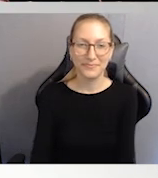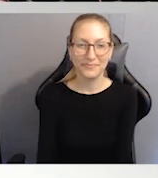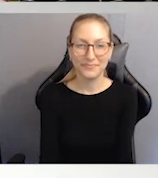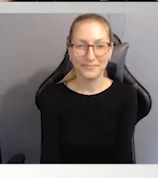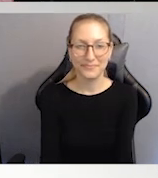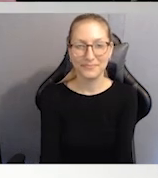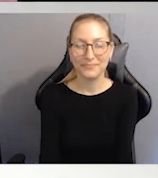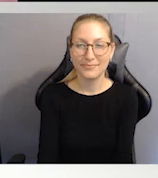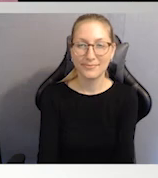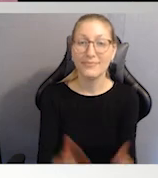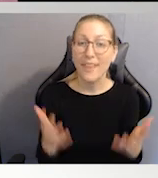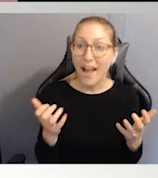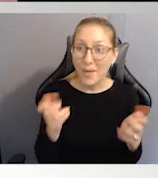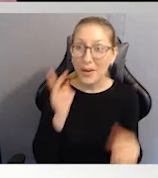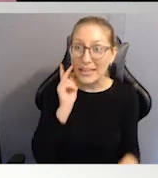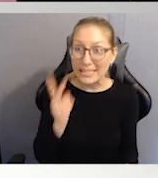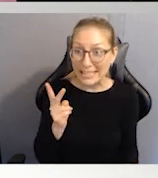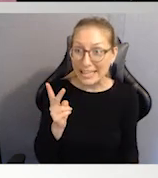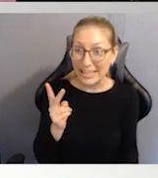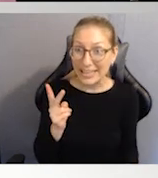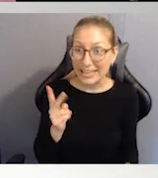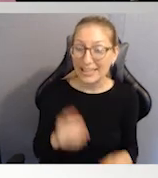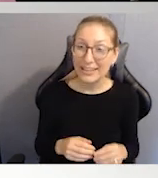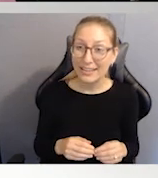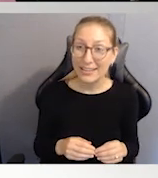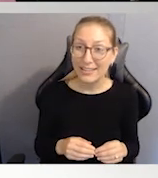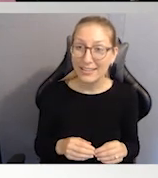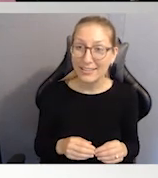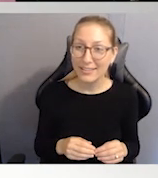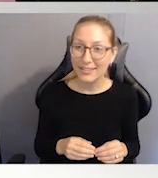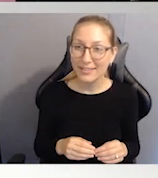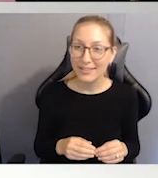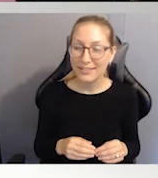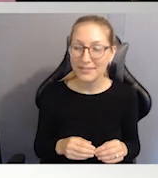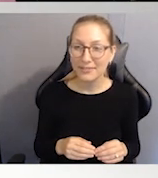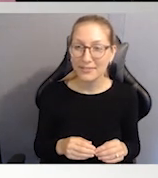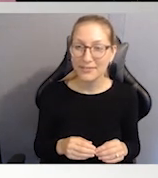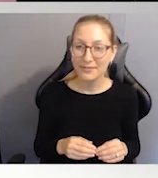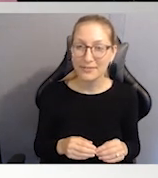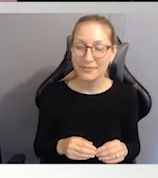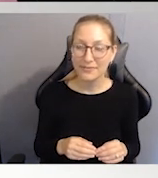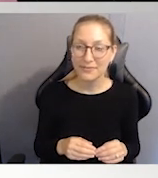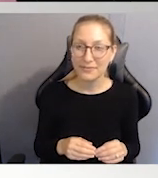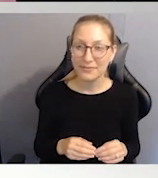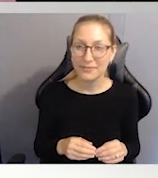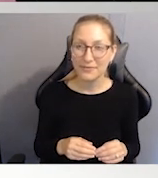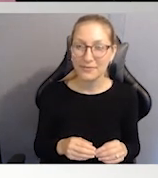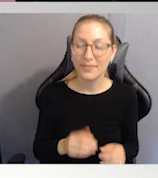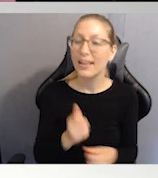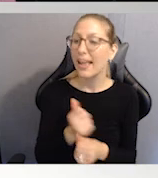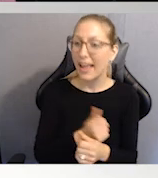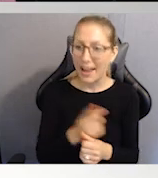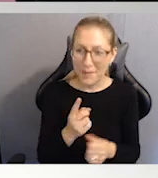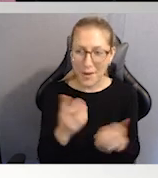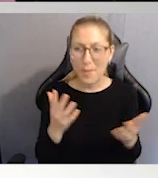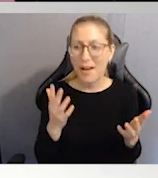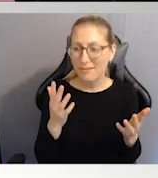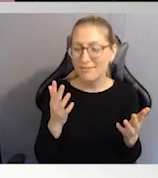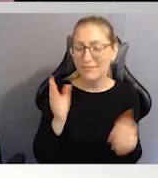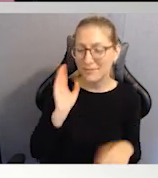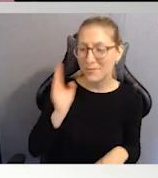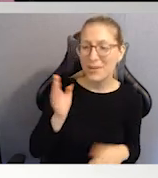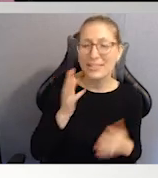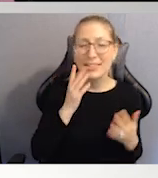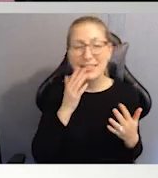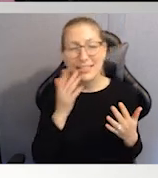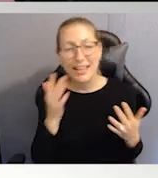Ready? I want a CD. We don't have a CD. Come on, Kenley. You want to do yours? Everyone will sing with you. Ready? Okay.